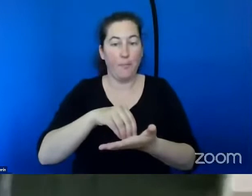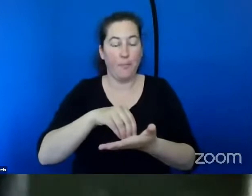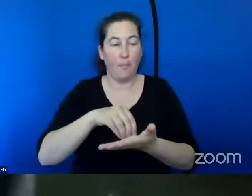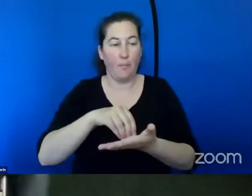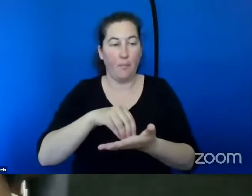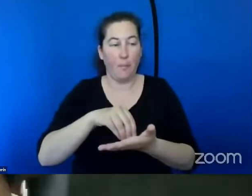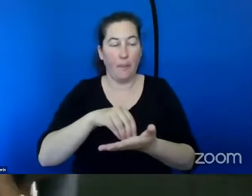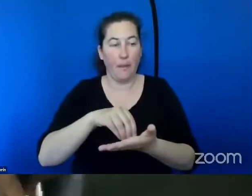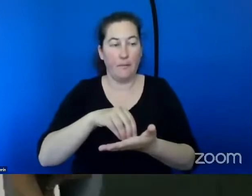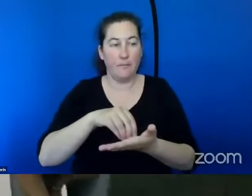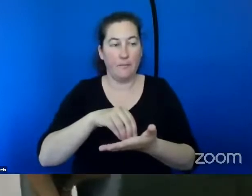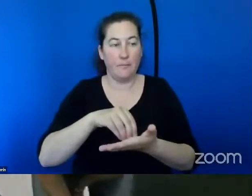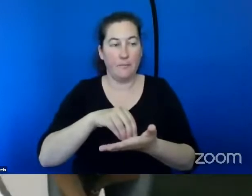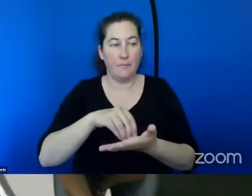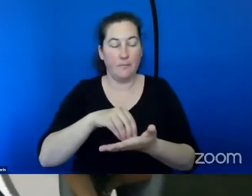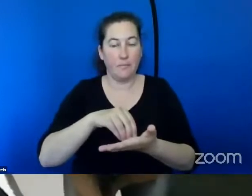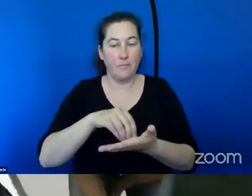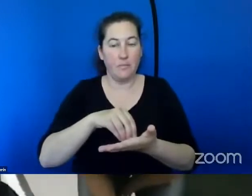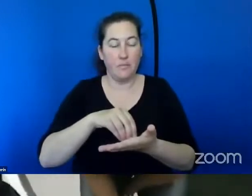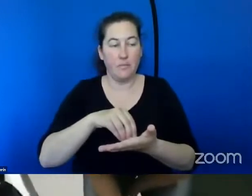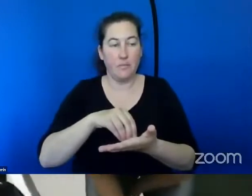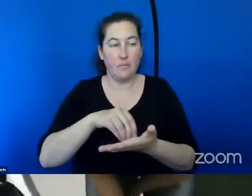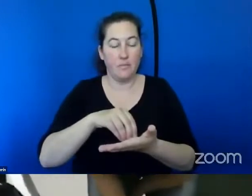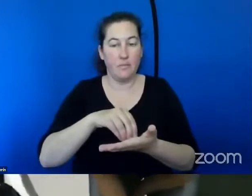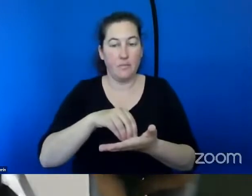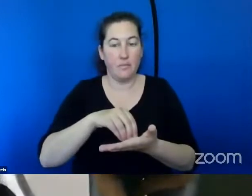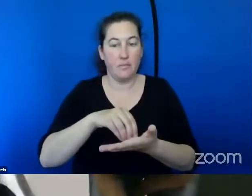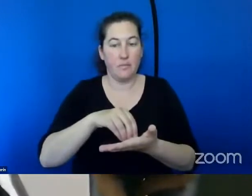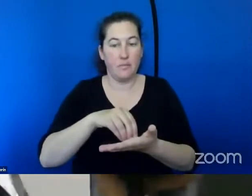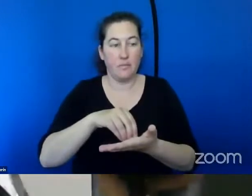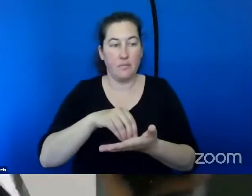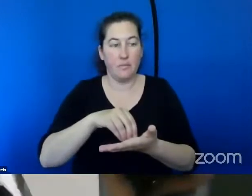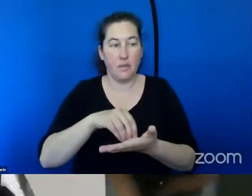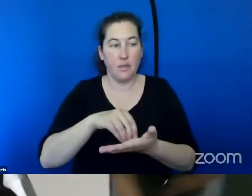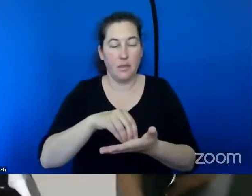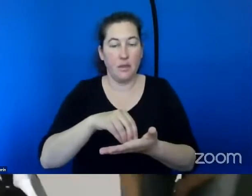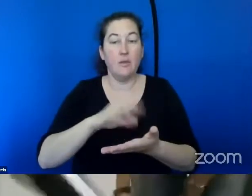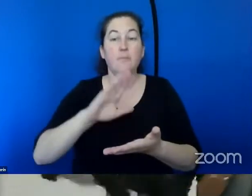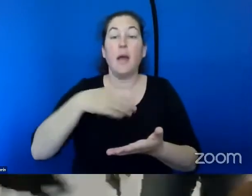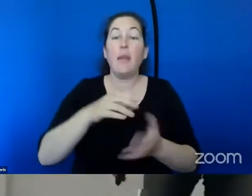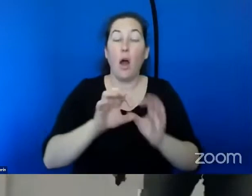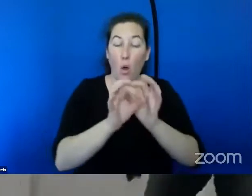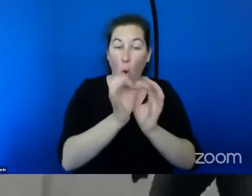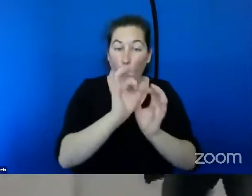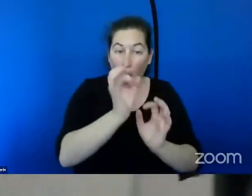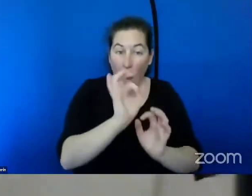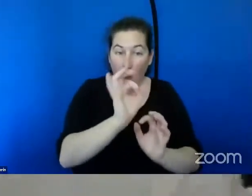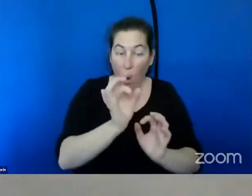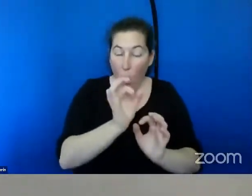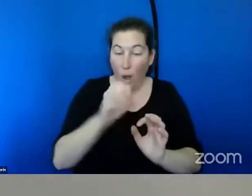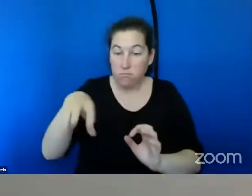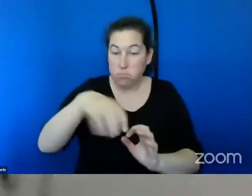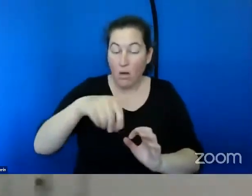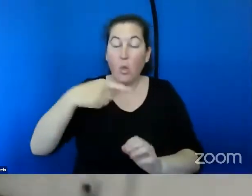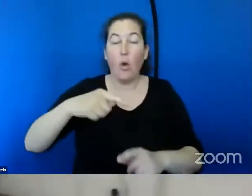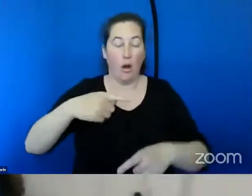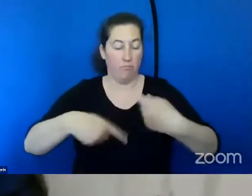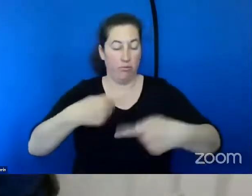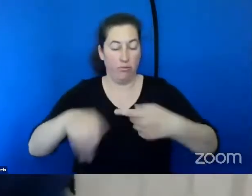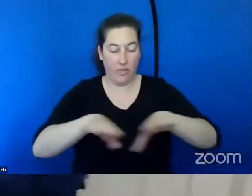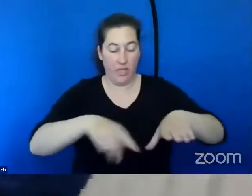20 seconds, 22 seconds, 25 seconds. Marble is in position. Good start.